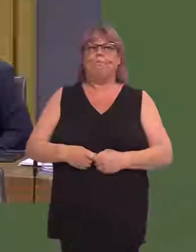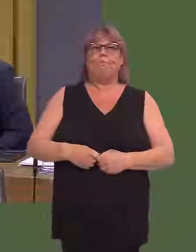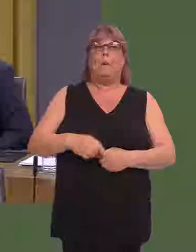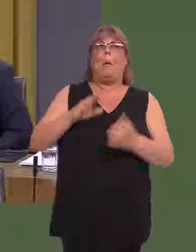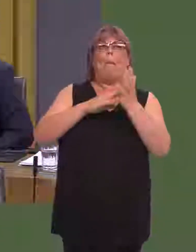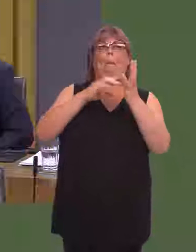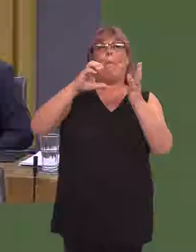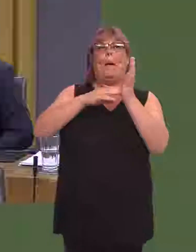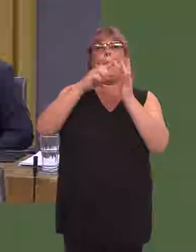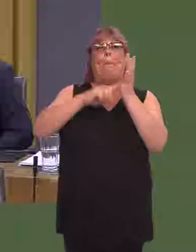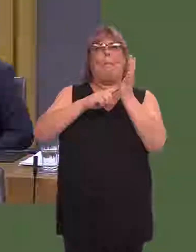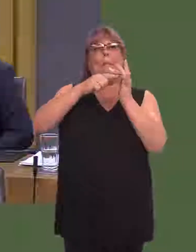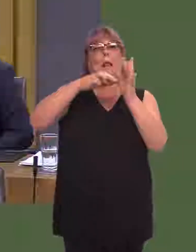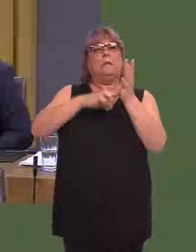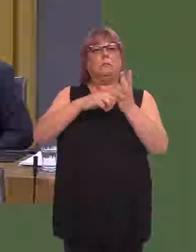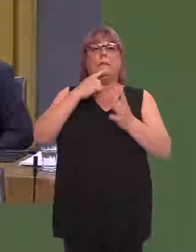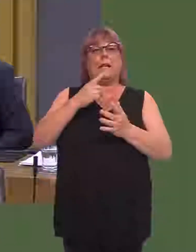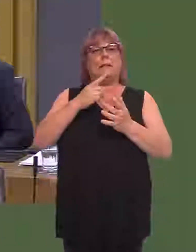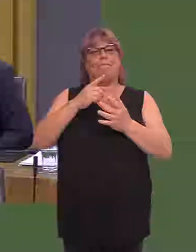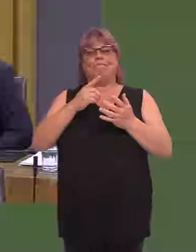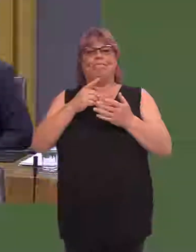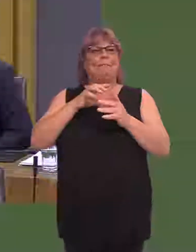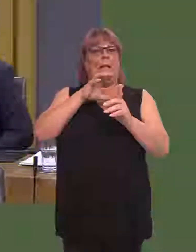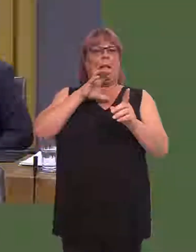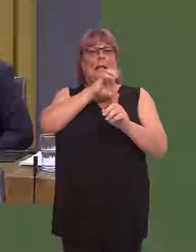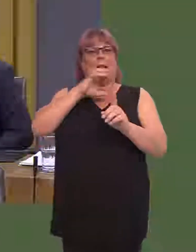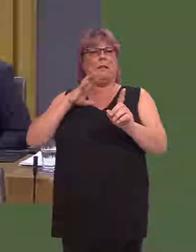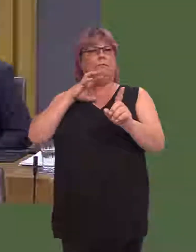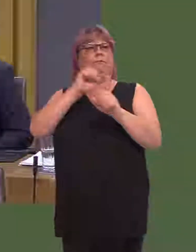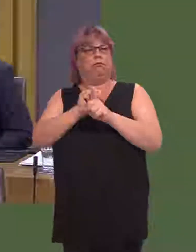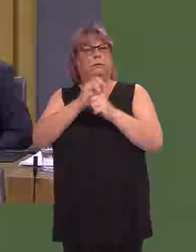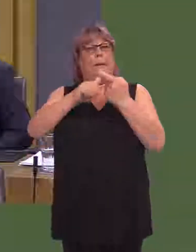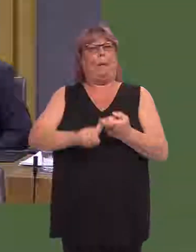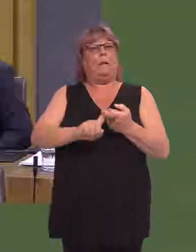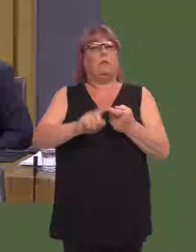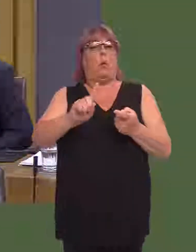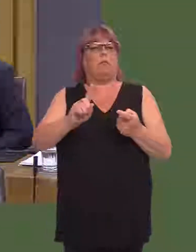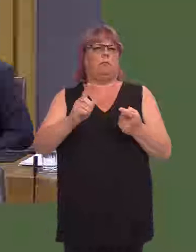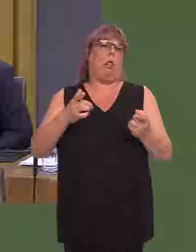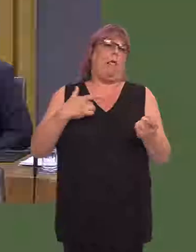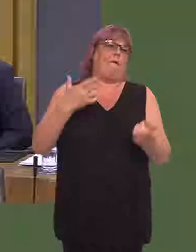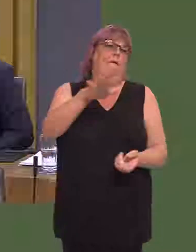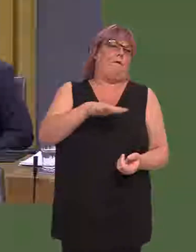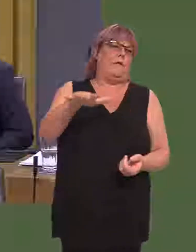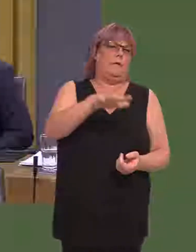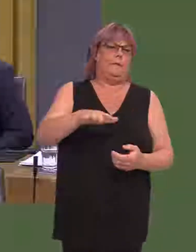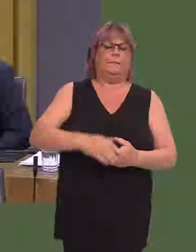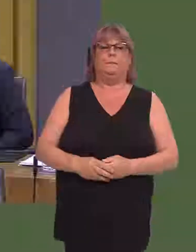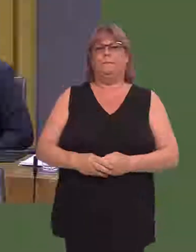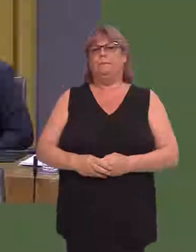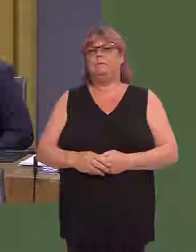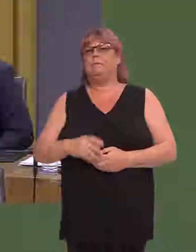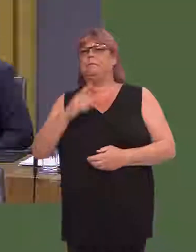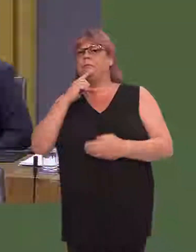in this country remains a postcode lottery, and our poorest communities consistently face later stage